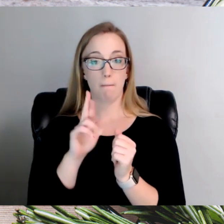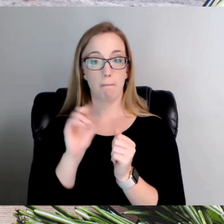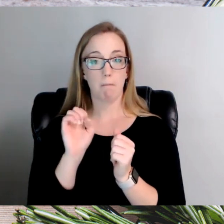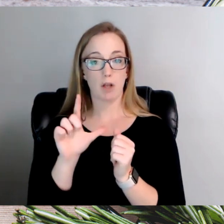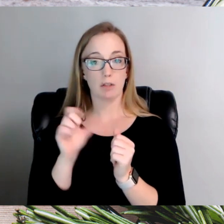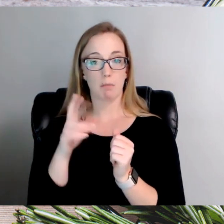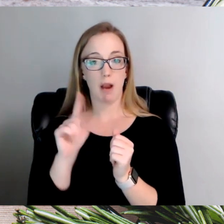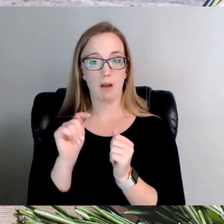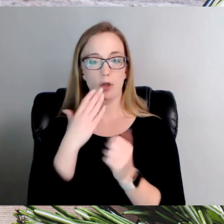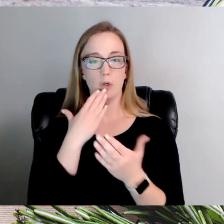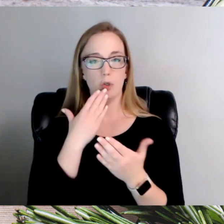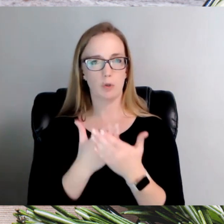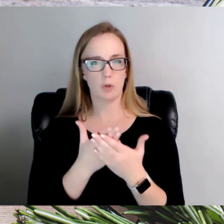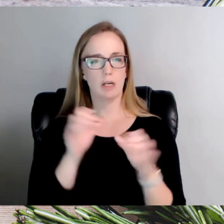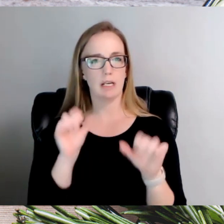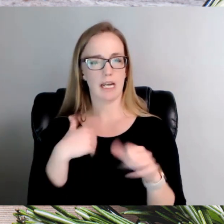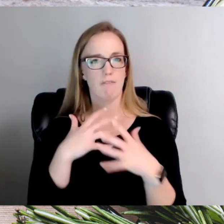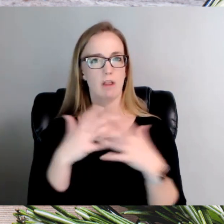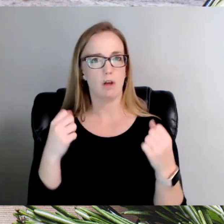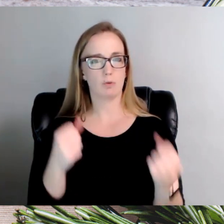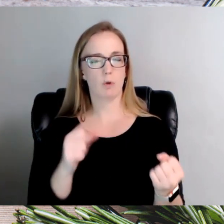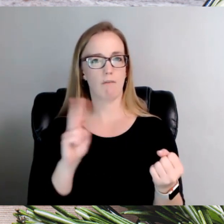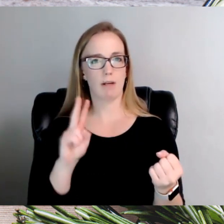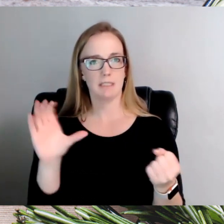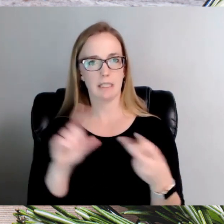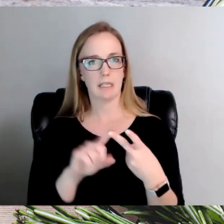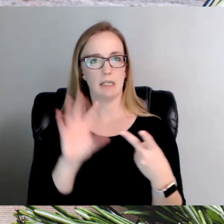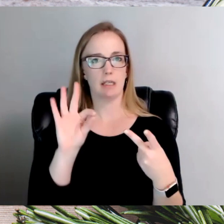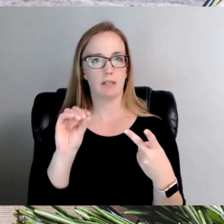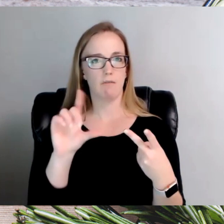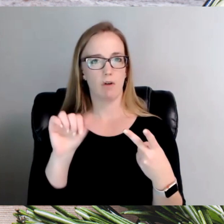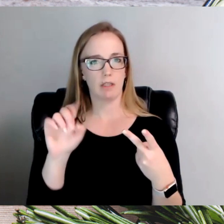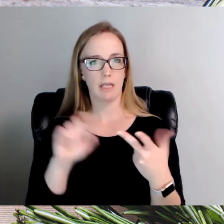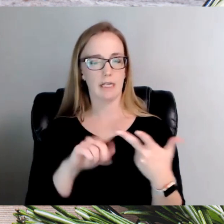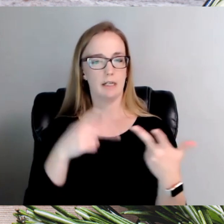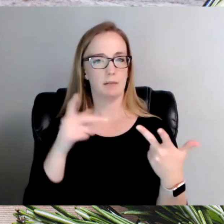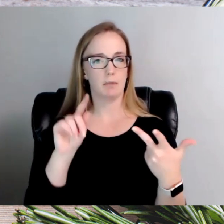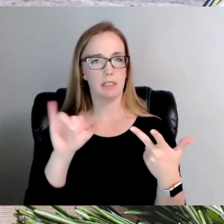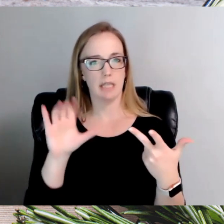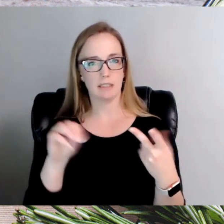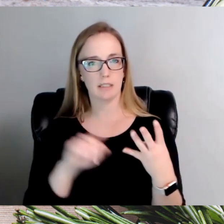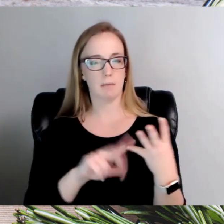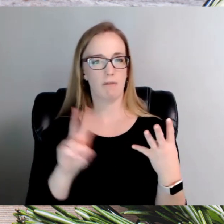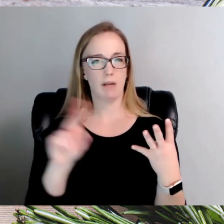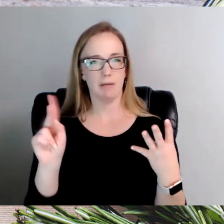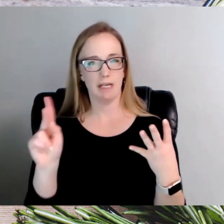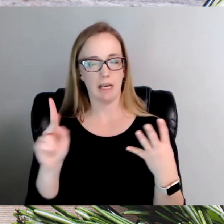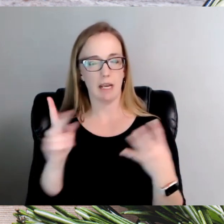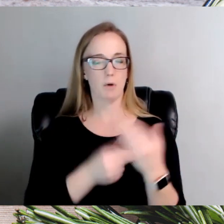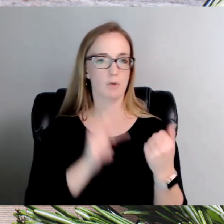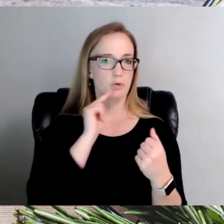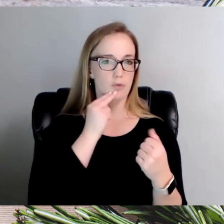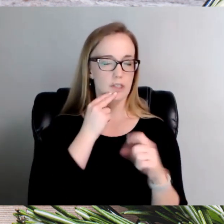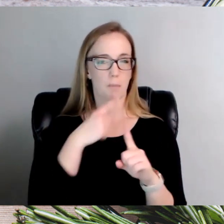looks perfect. So to quarter, we will cut it in half. Notice I curled my